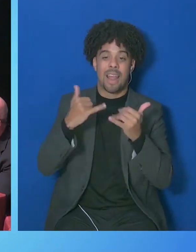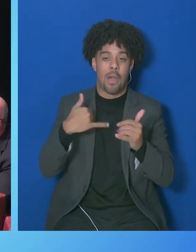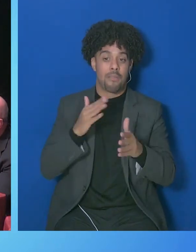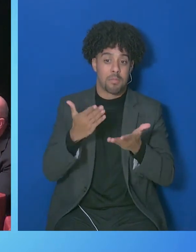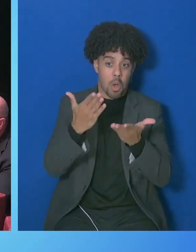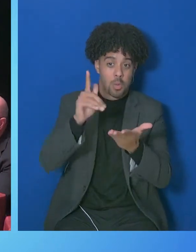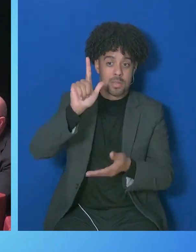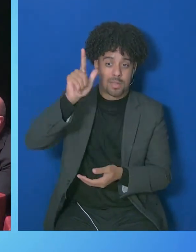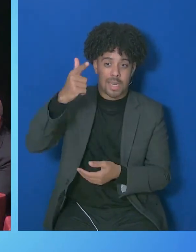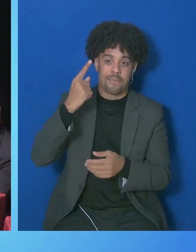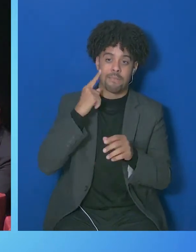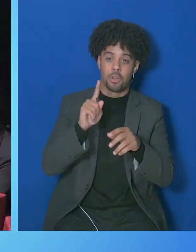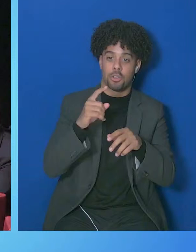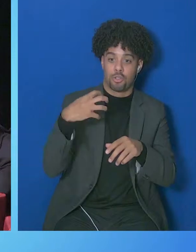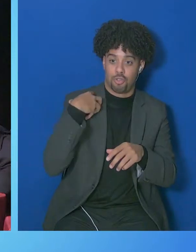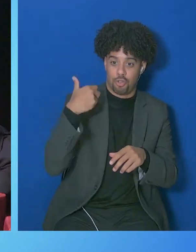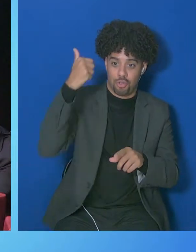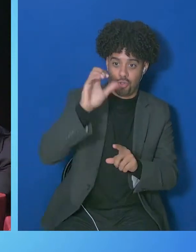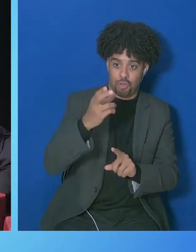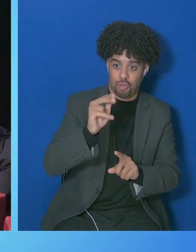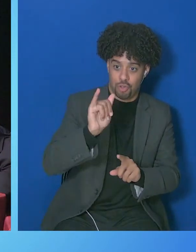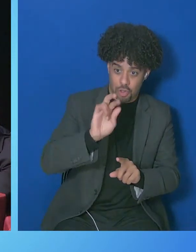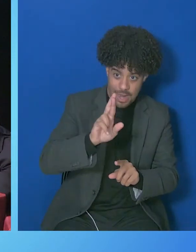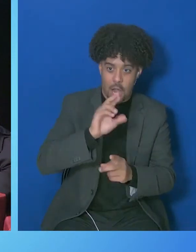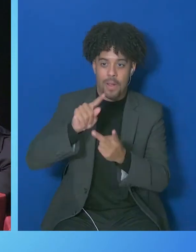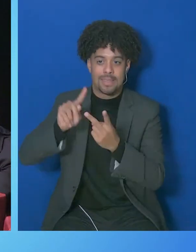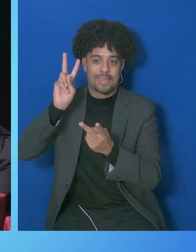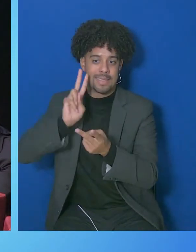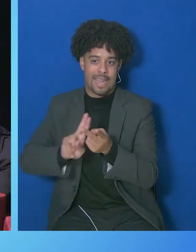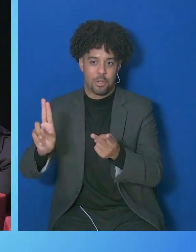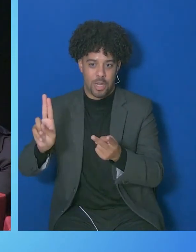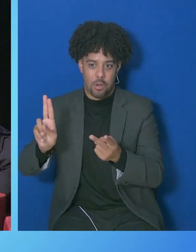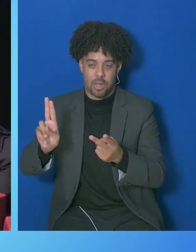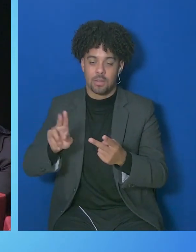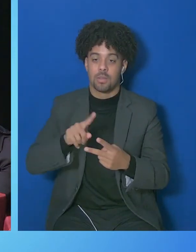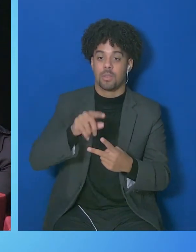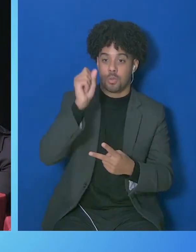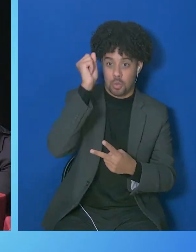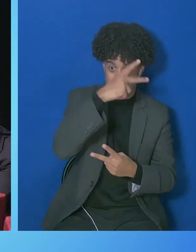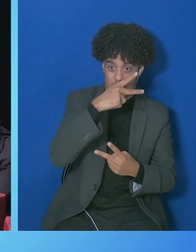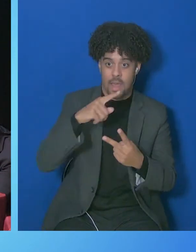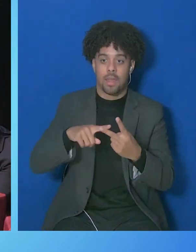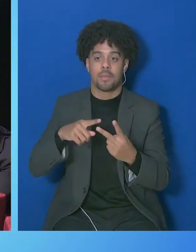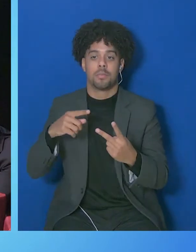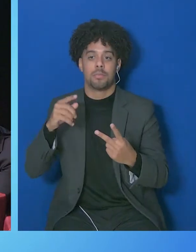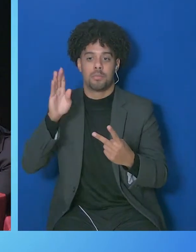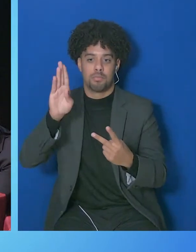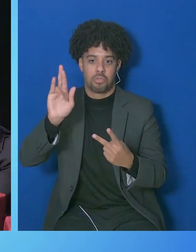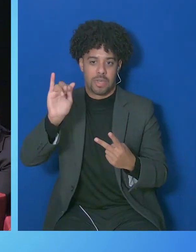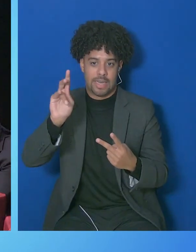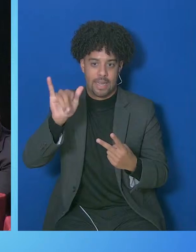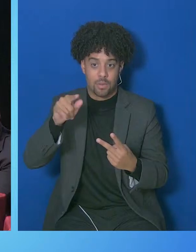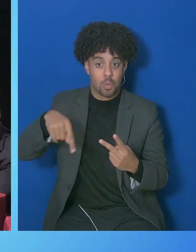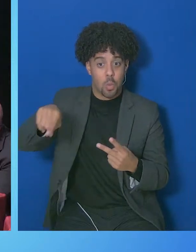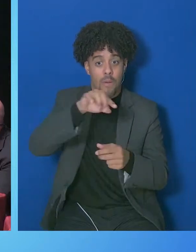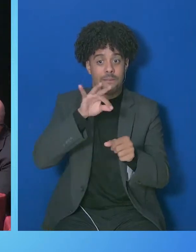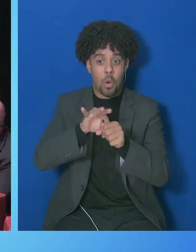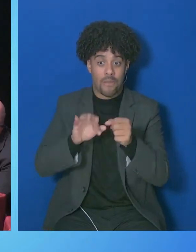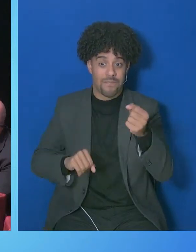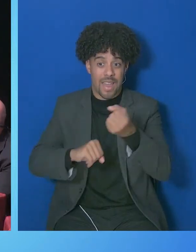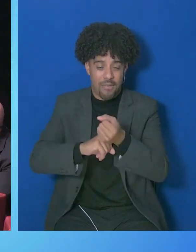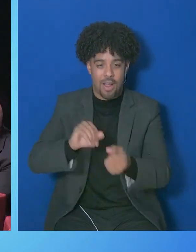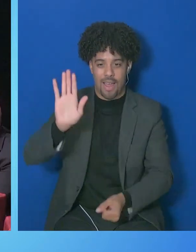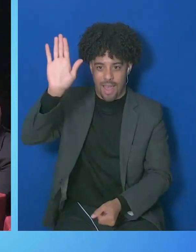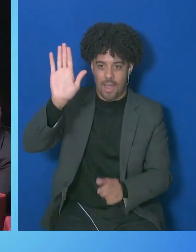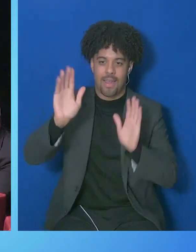the secretary position for Suke and Brittany. All those in favor, say aye. Aye. Aye